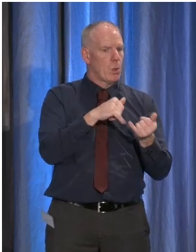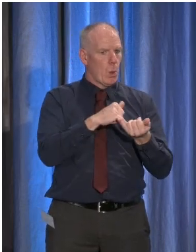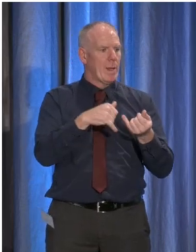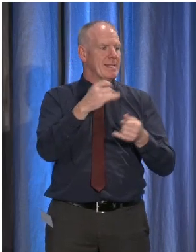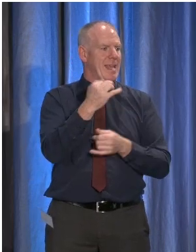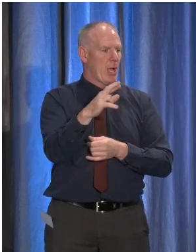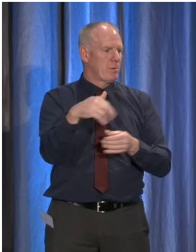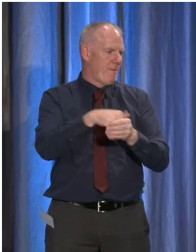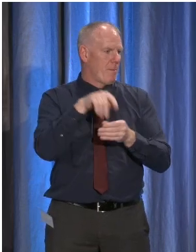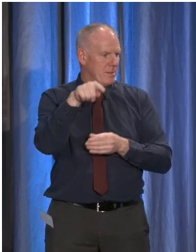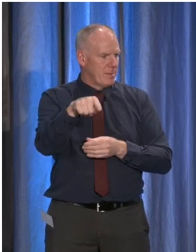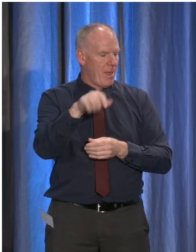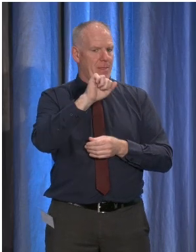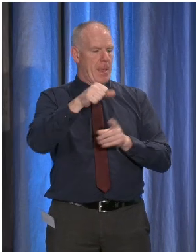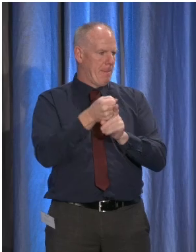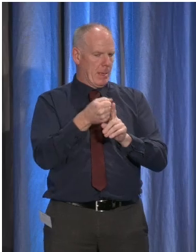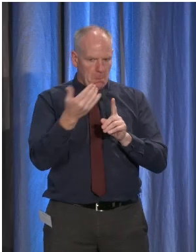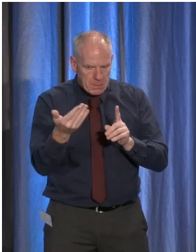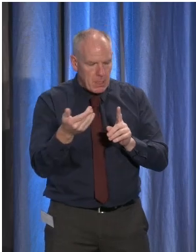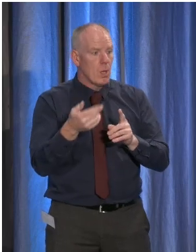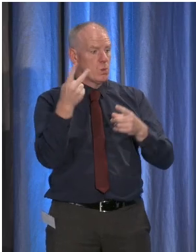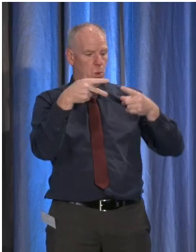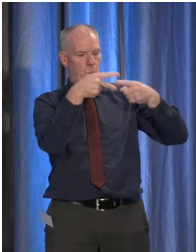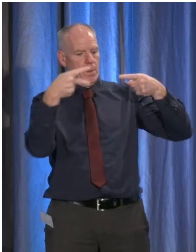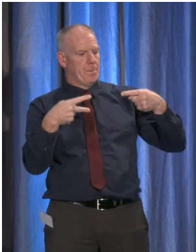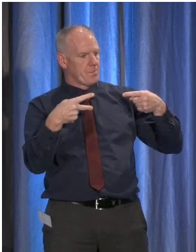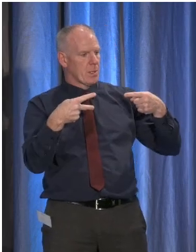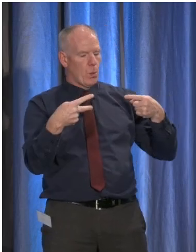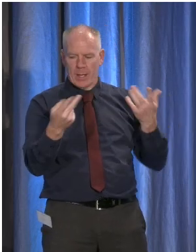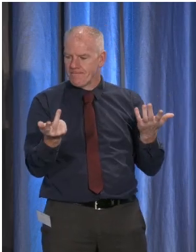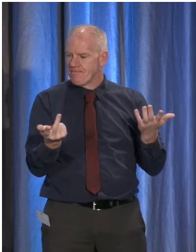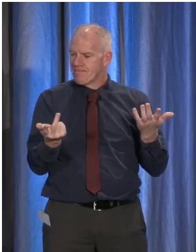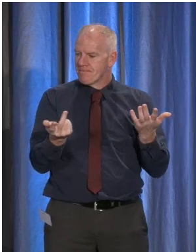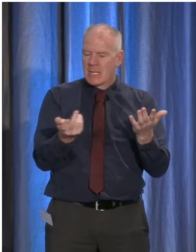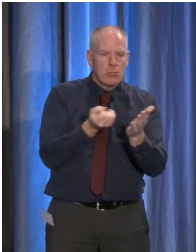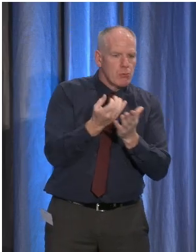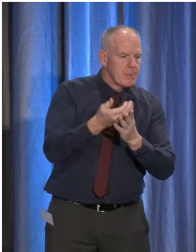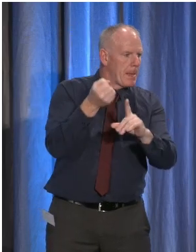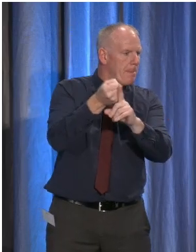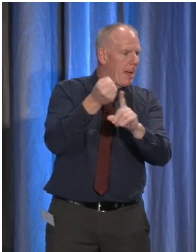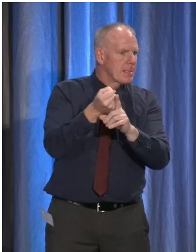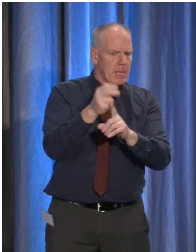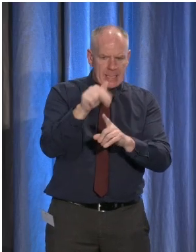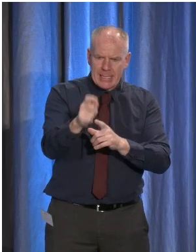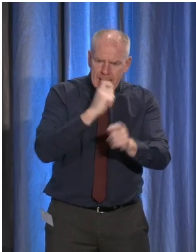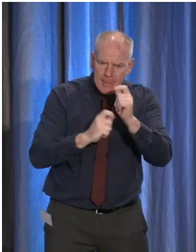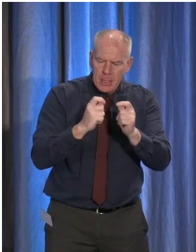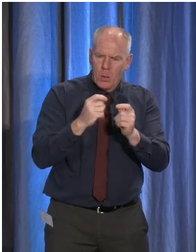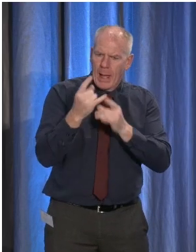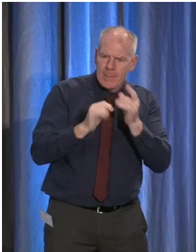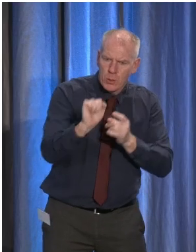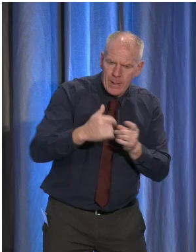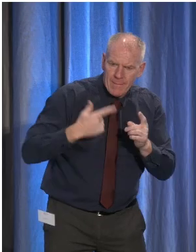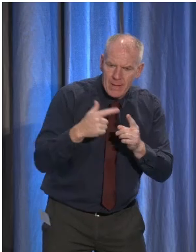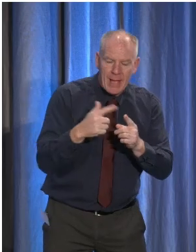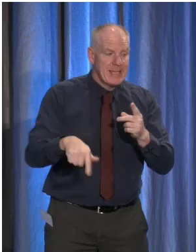stakeholders, and that has 2 sub-themes. One of them is about descriptions of impact. What did our participants tell us about impact? The second